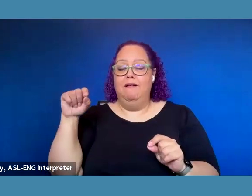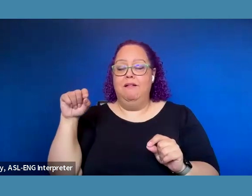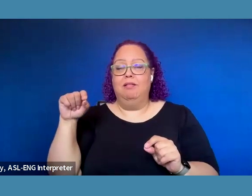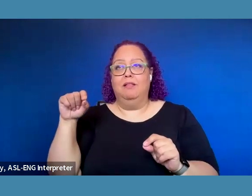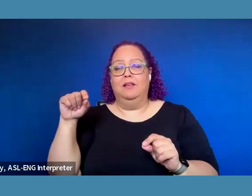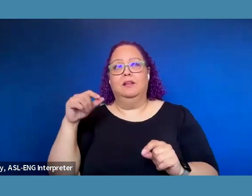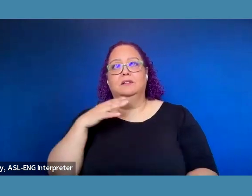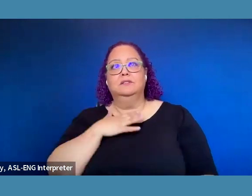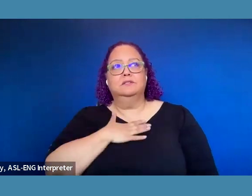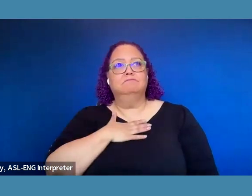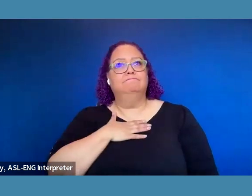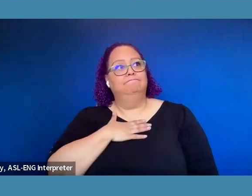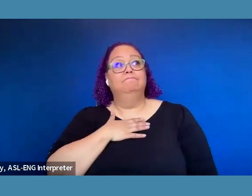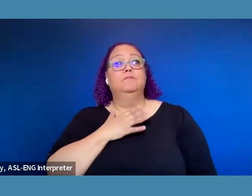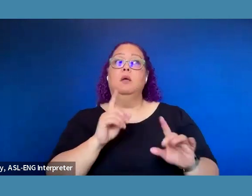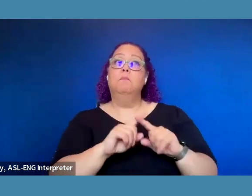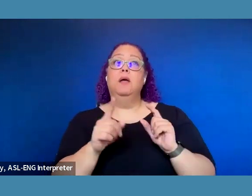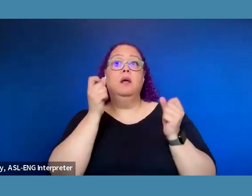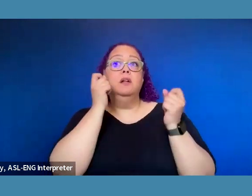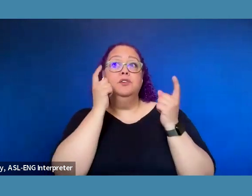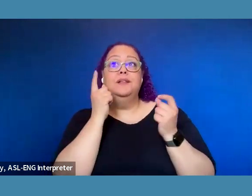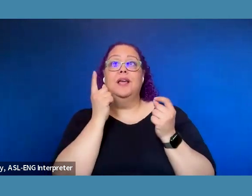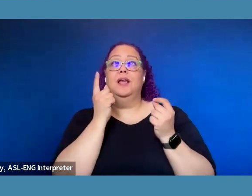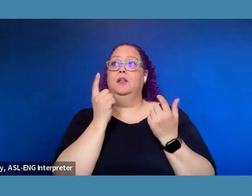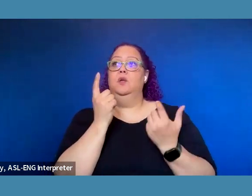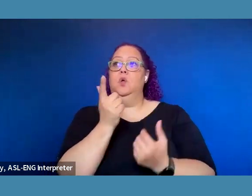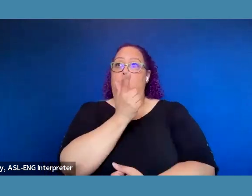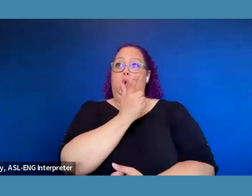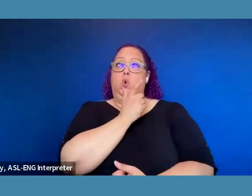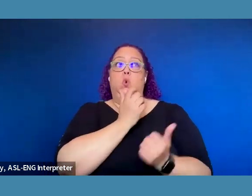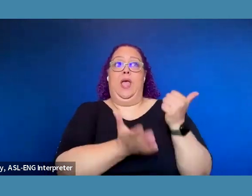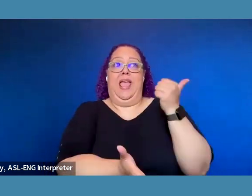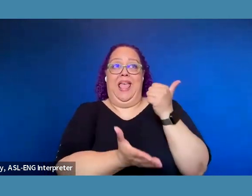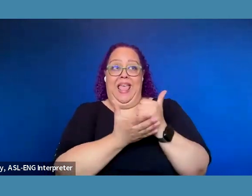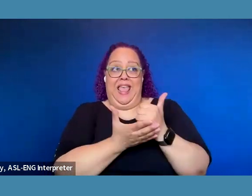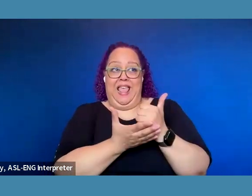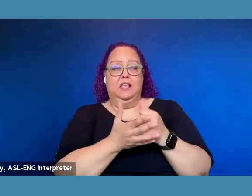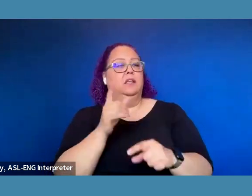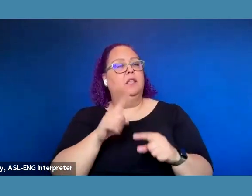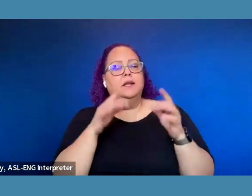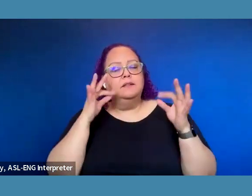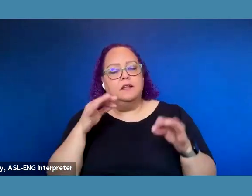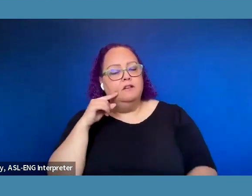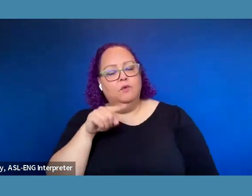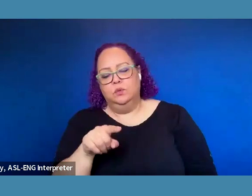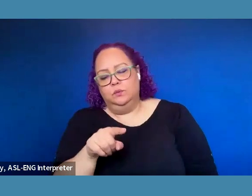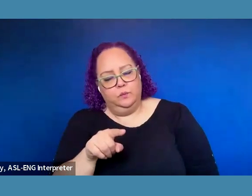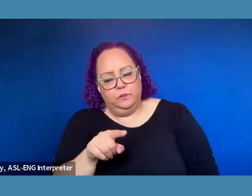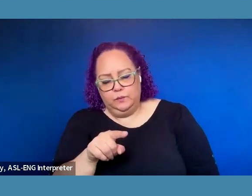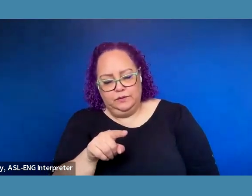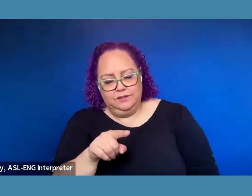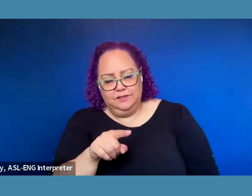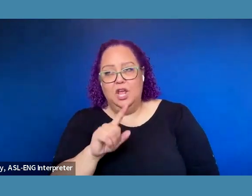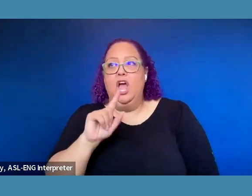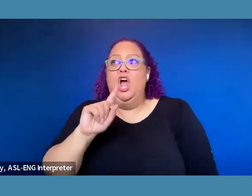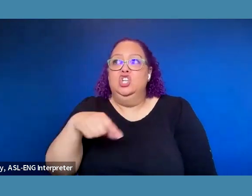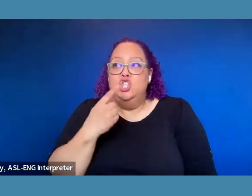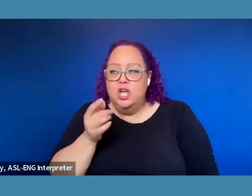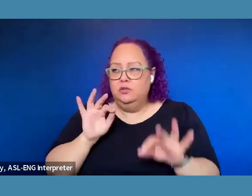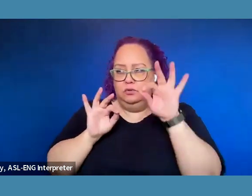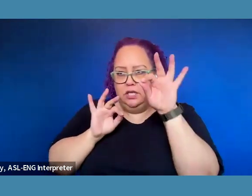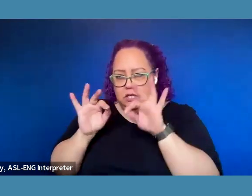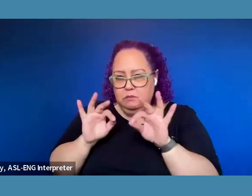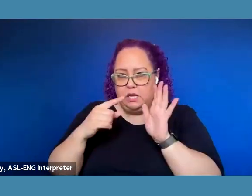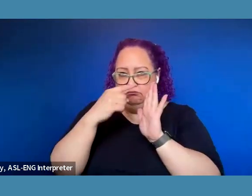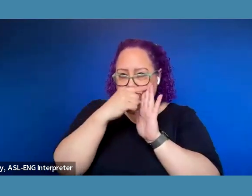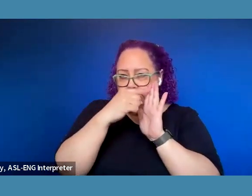that anybody helping you do that not make choices for you. That was just to explain what was on the ballot and the support that they needed.